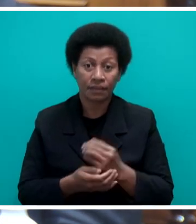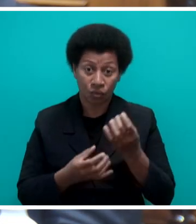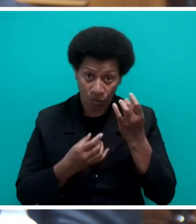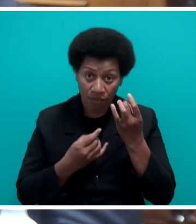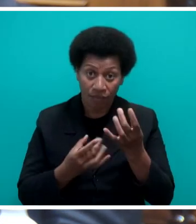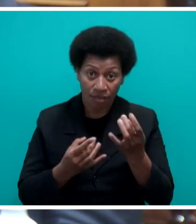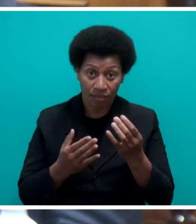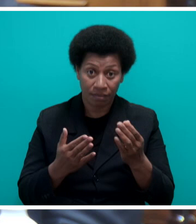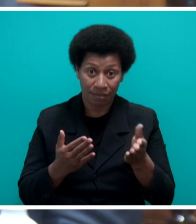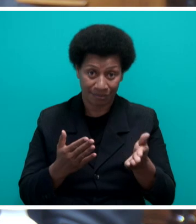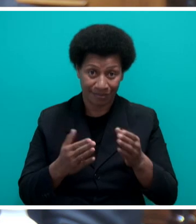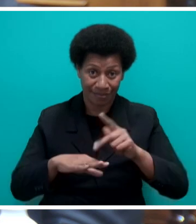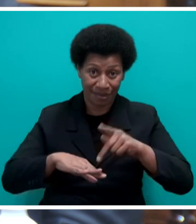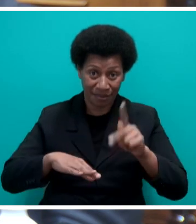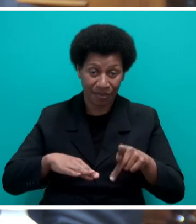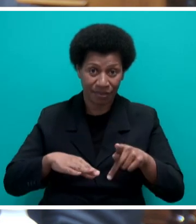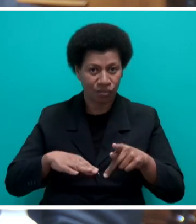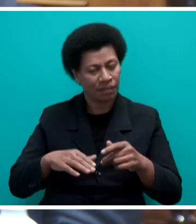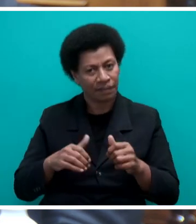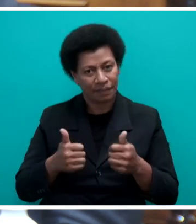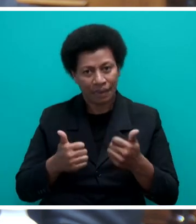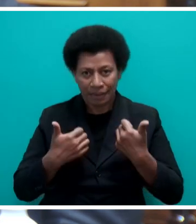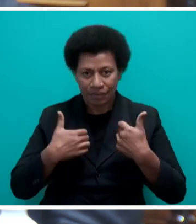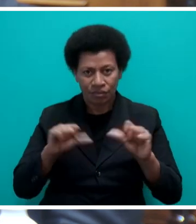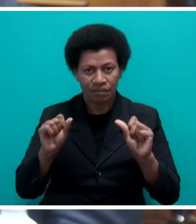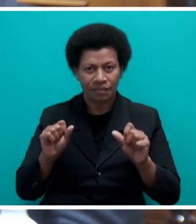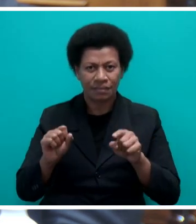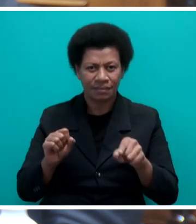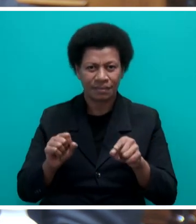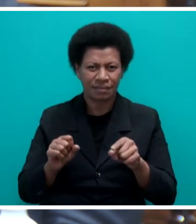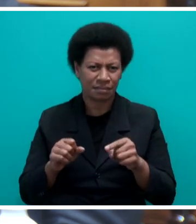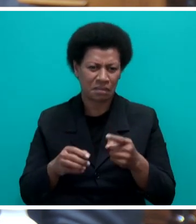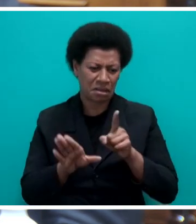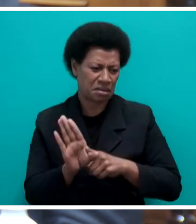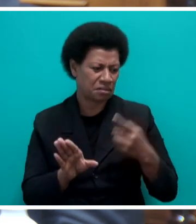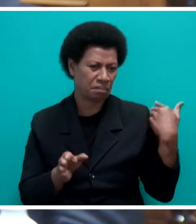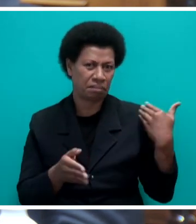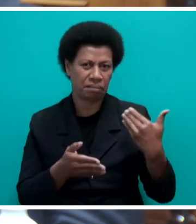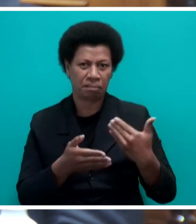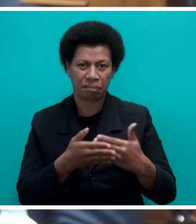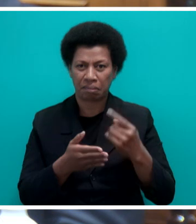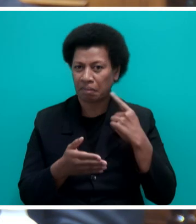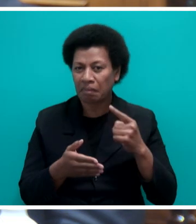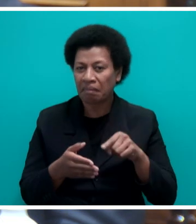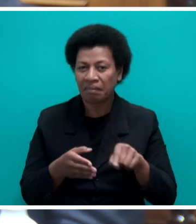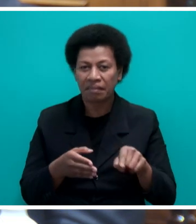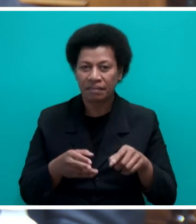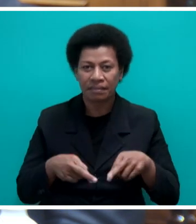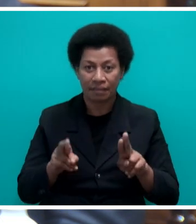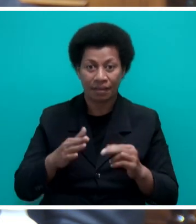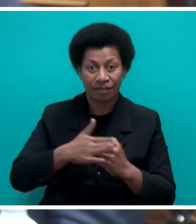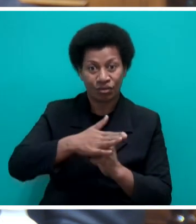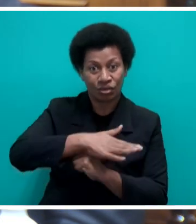successfully completed the infill drainage project after years of neglect and deterioration, which forms part of the foundation of many